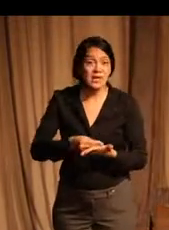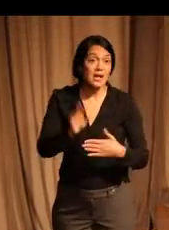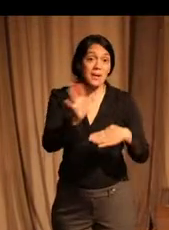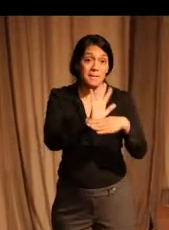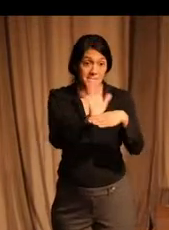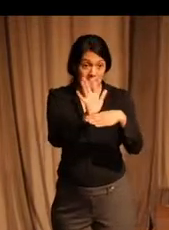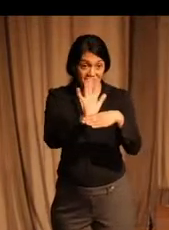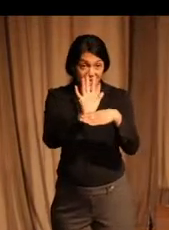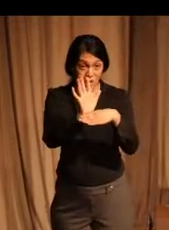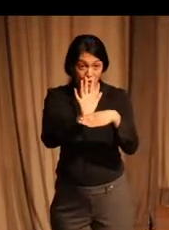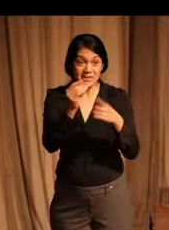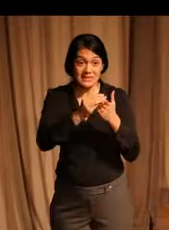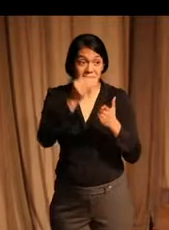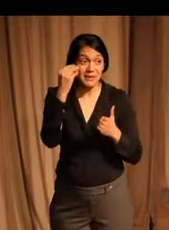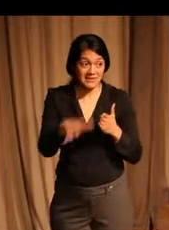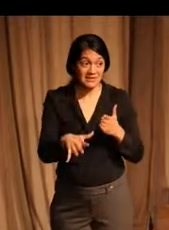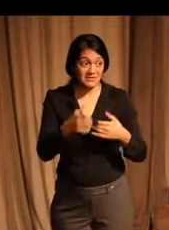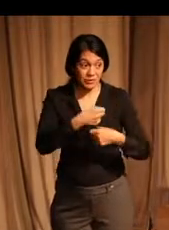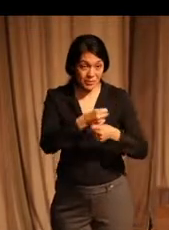extremely expensive.